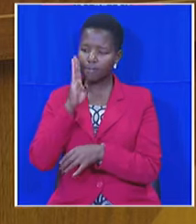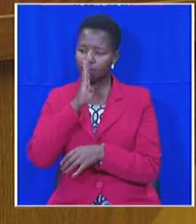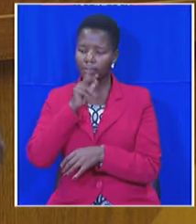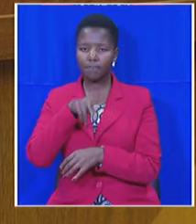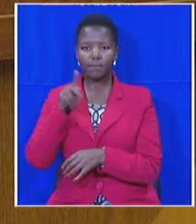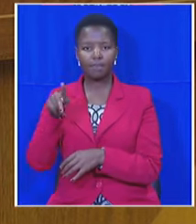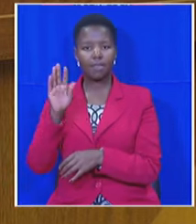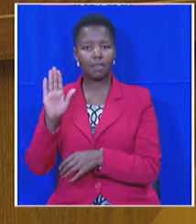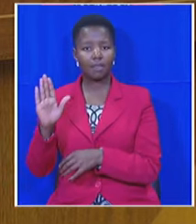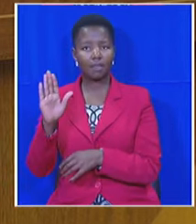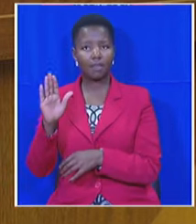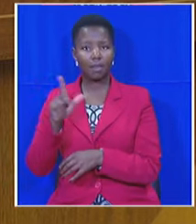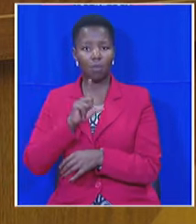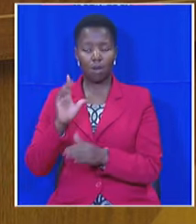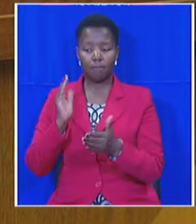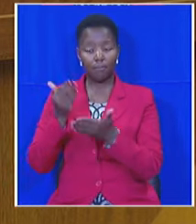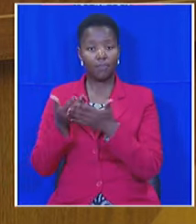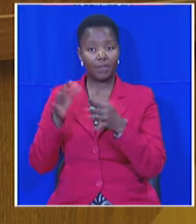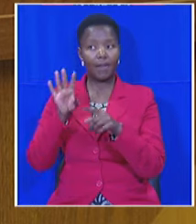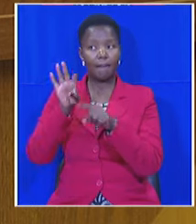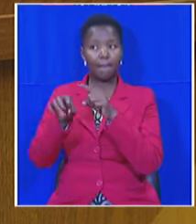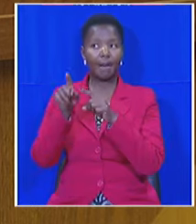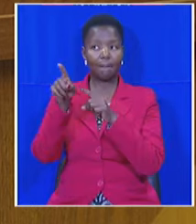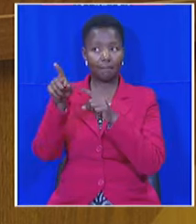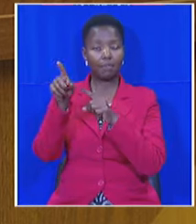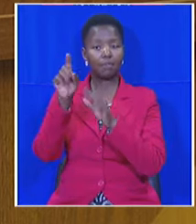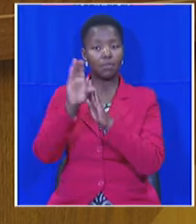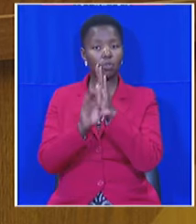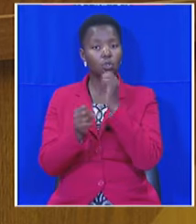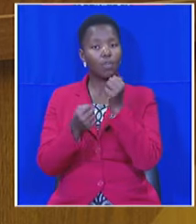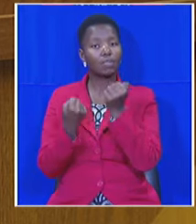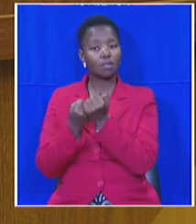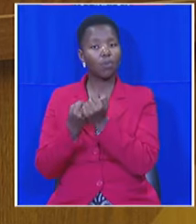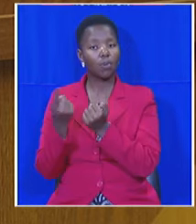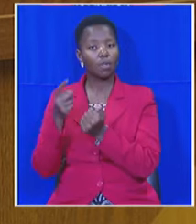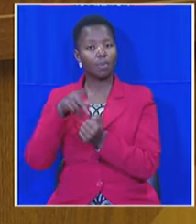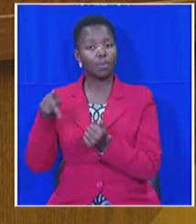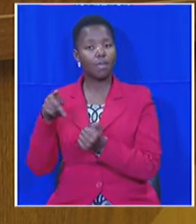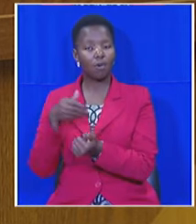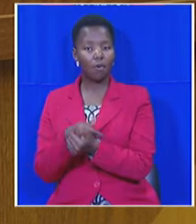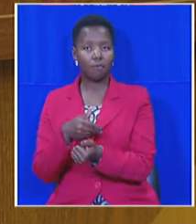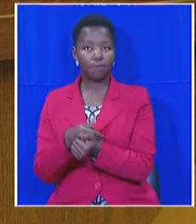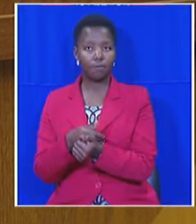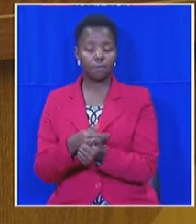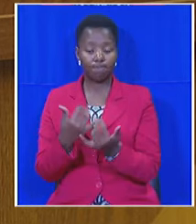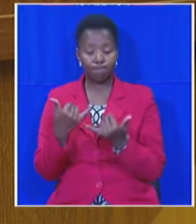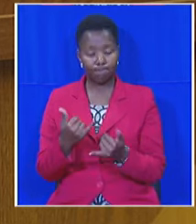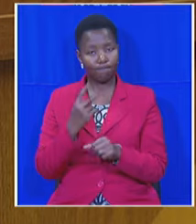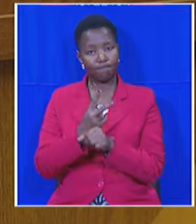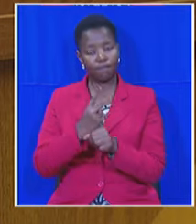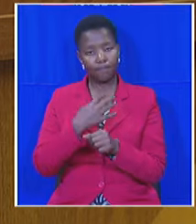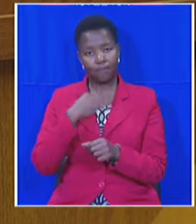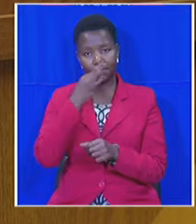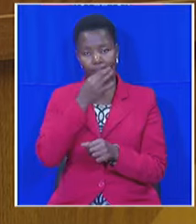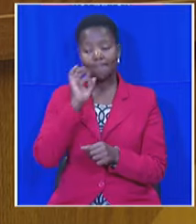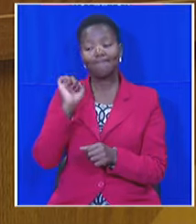Protector in view of the vindication of her office by the Constitutional Court. And I support the view that the Public Protector's